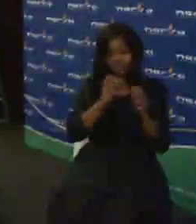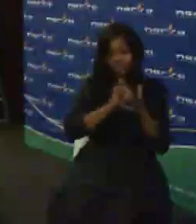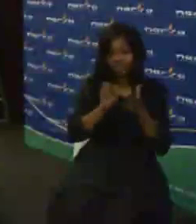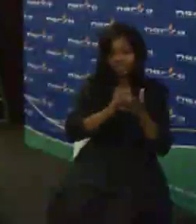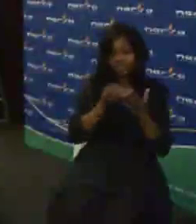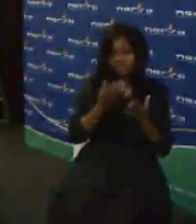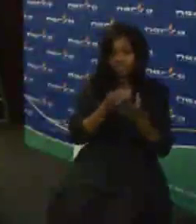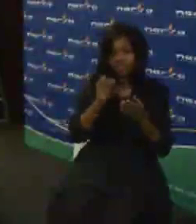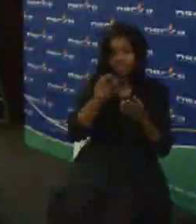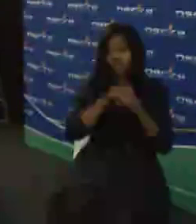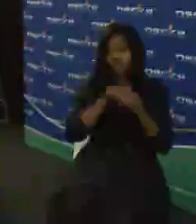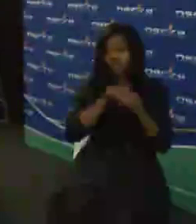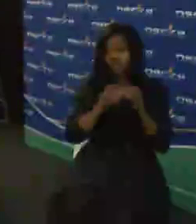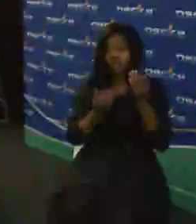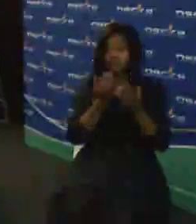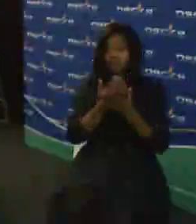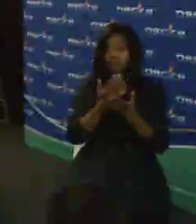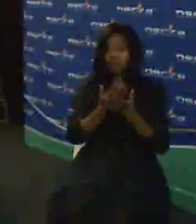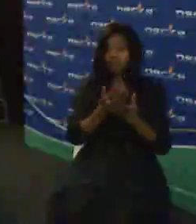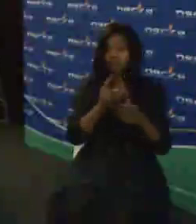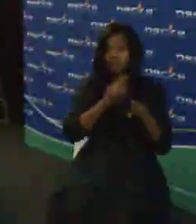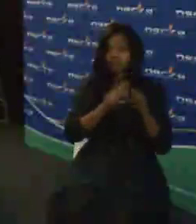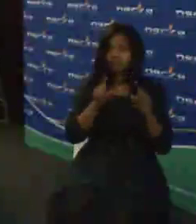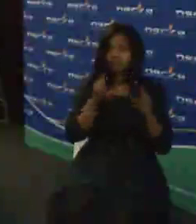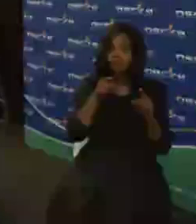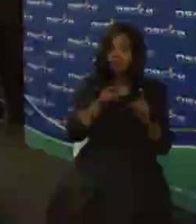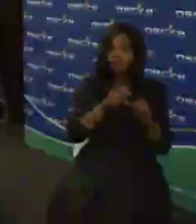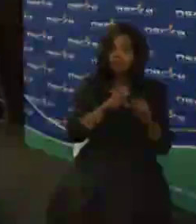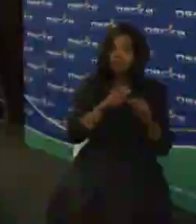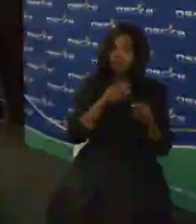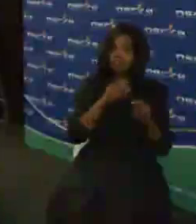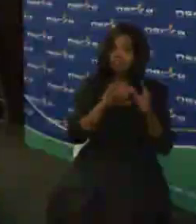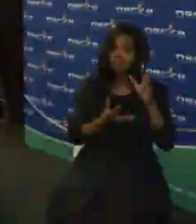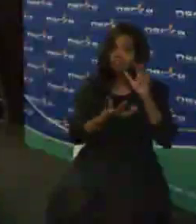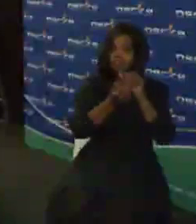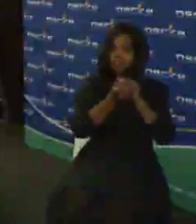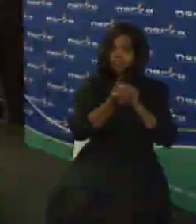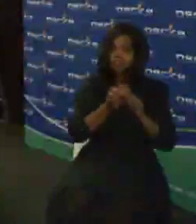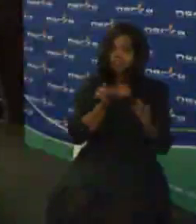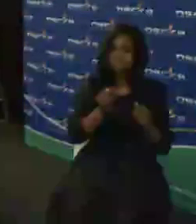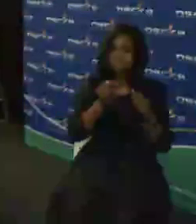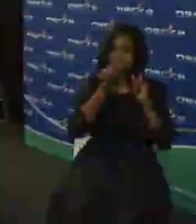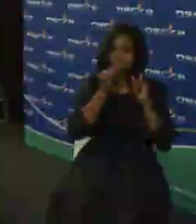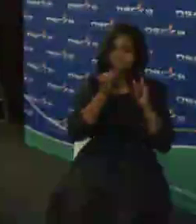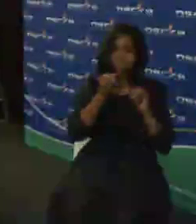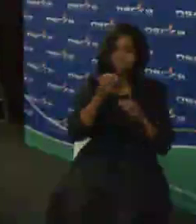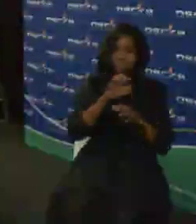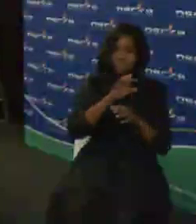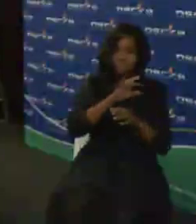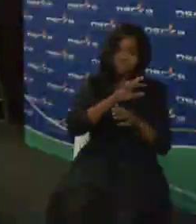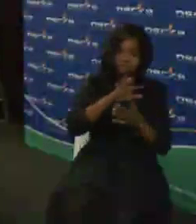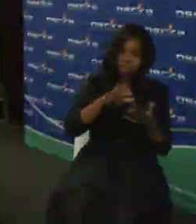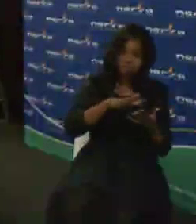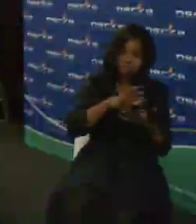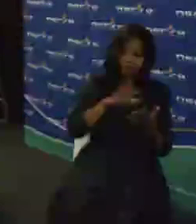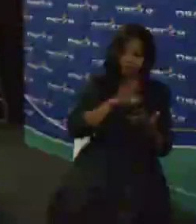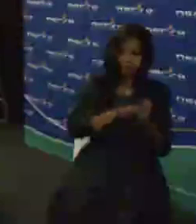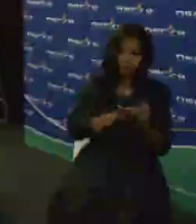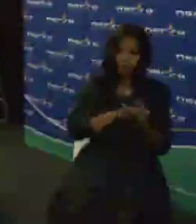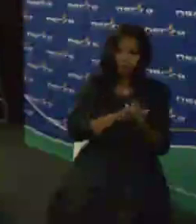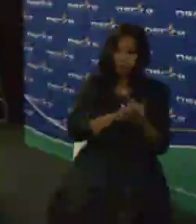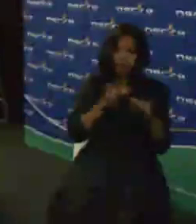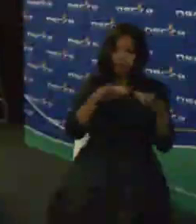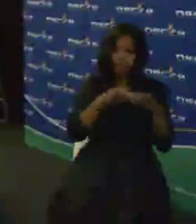of your response, because this is a capital-intensive sector with the step